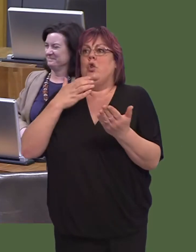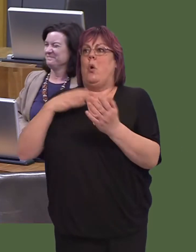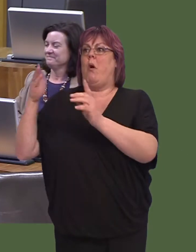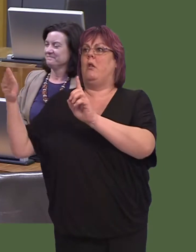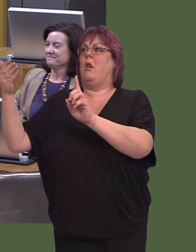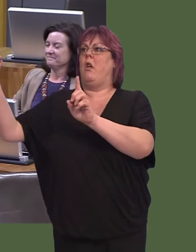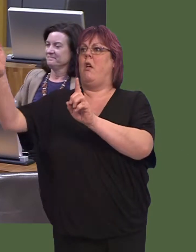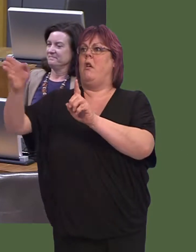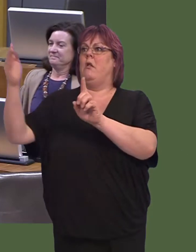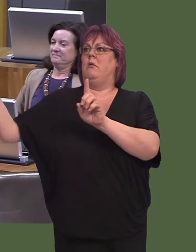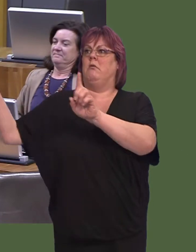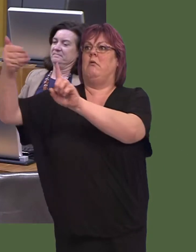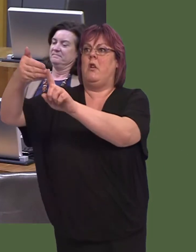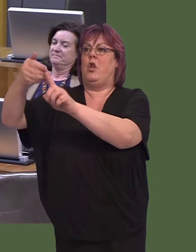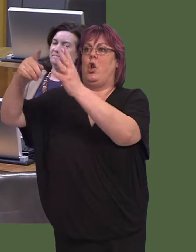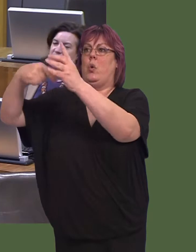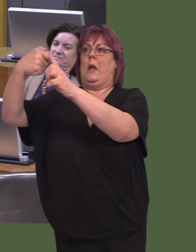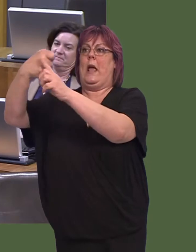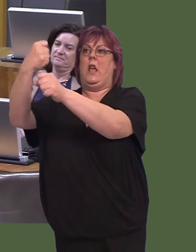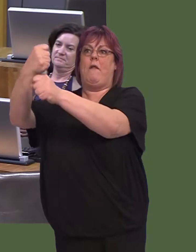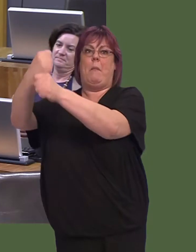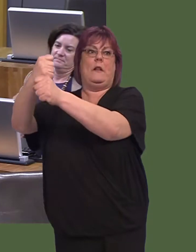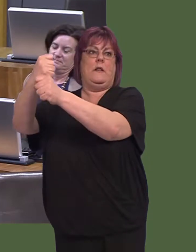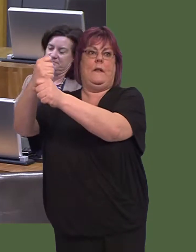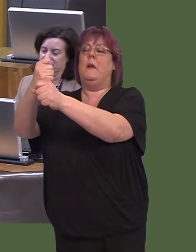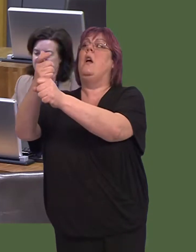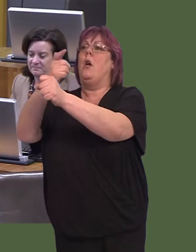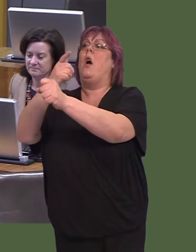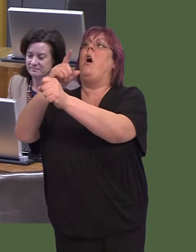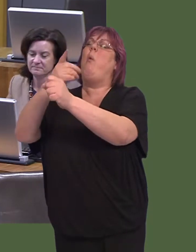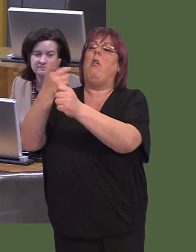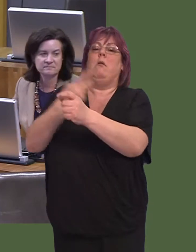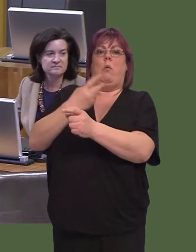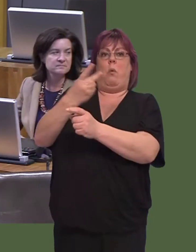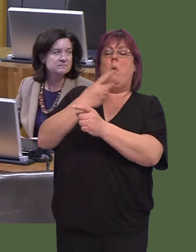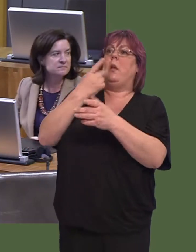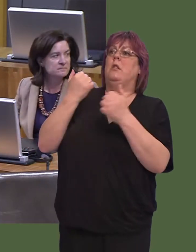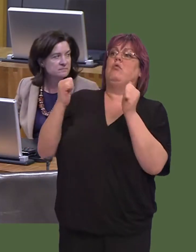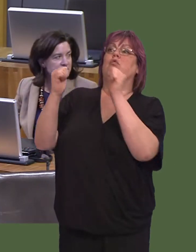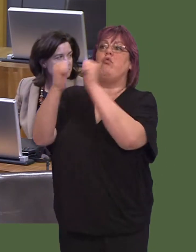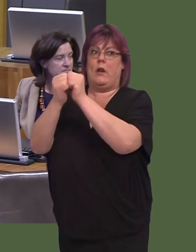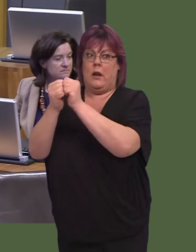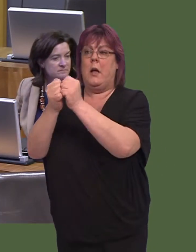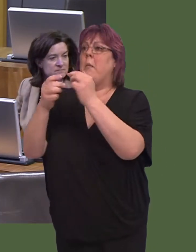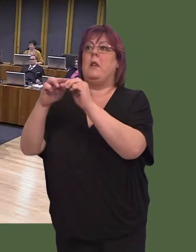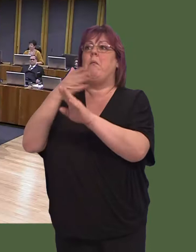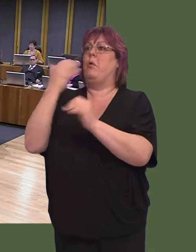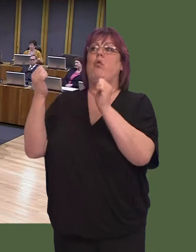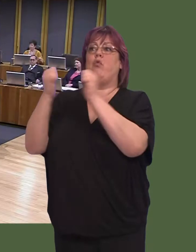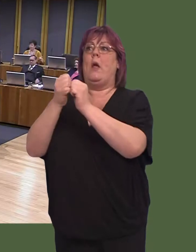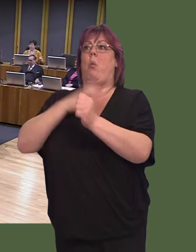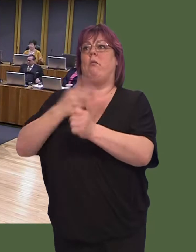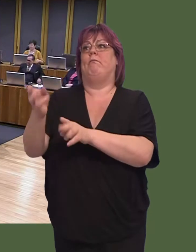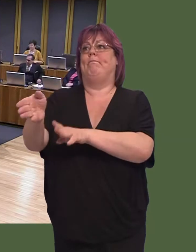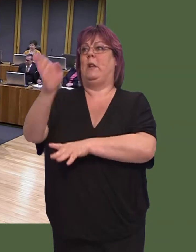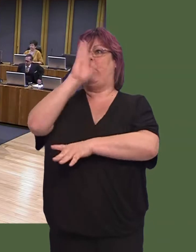diverted down towards Whitehall unless and until there is agreement between the governments, plural, of the UK to do so.